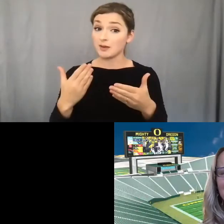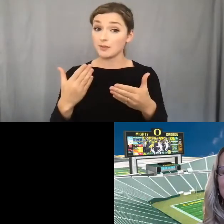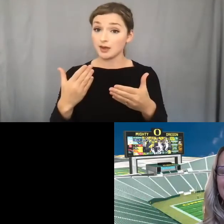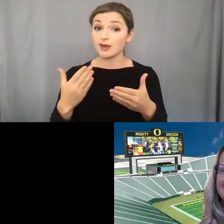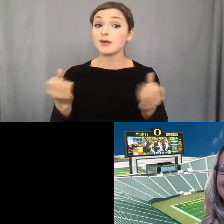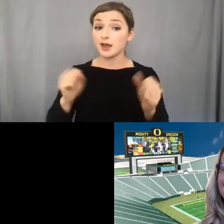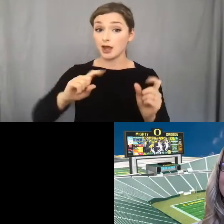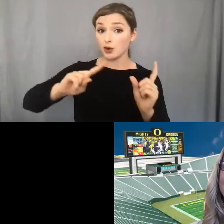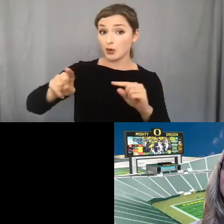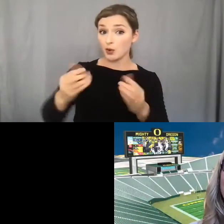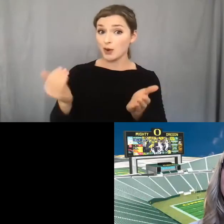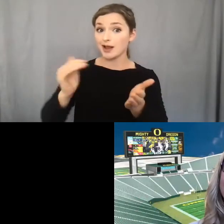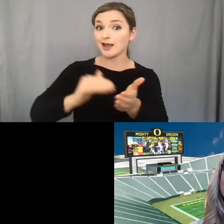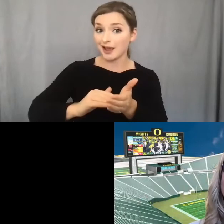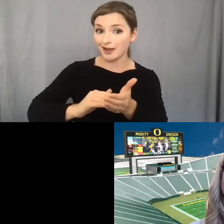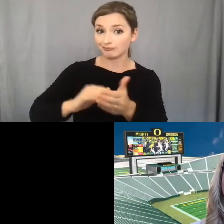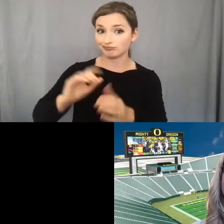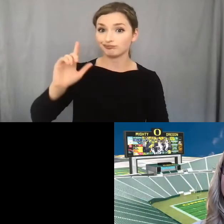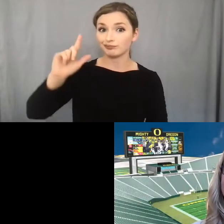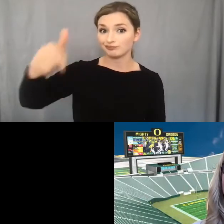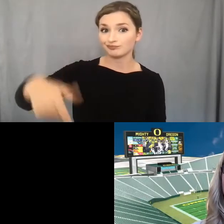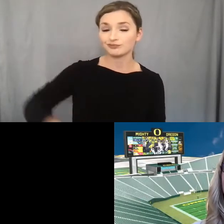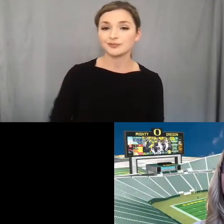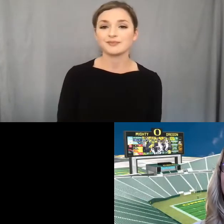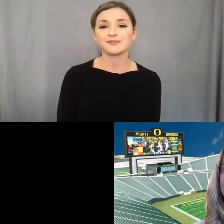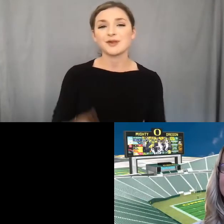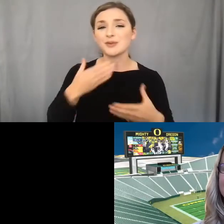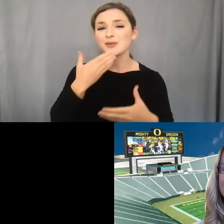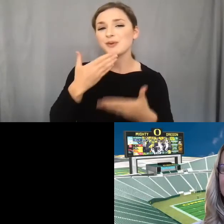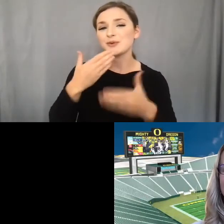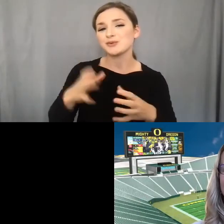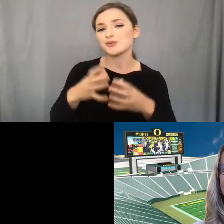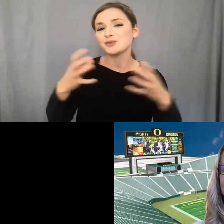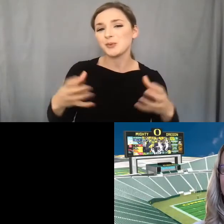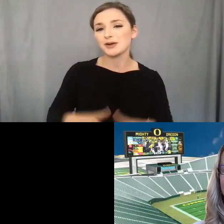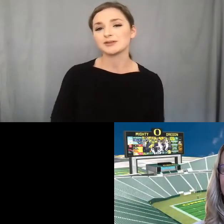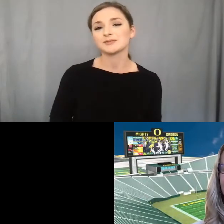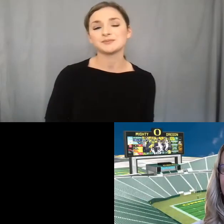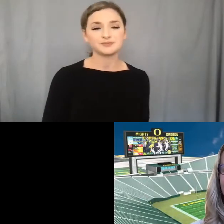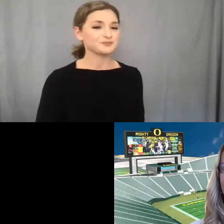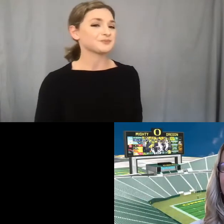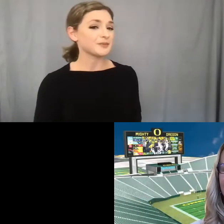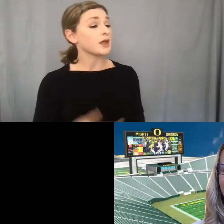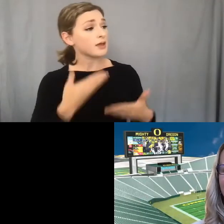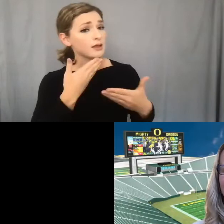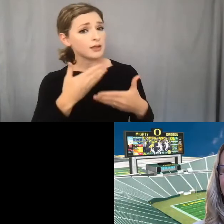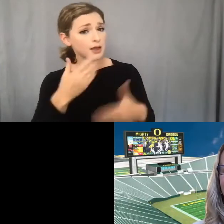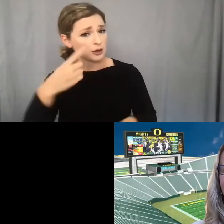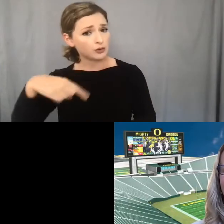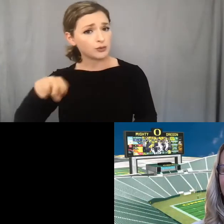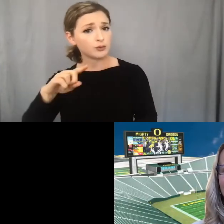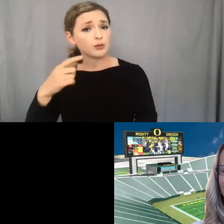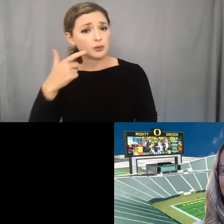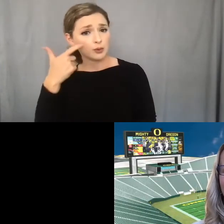It would be great. Thank you so much. Yeah, thanks for watching. And I learned something this time. I know that next